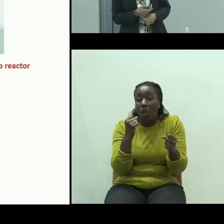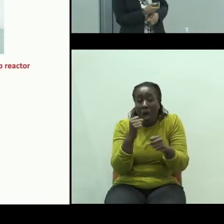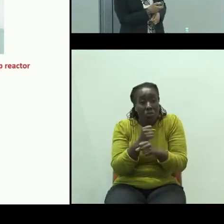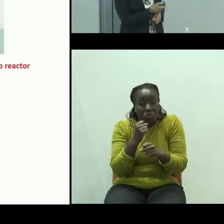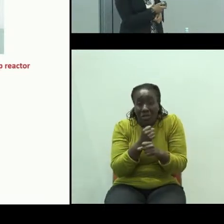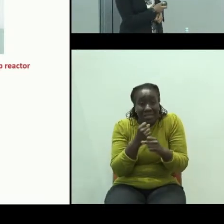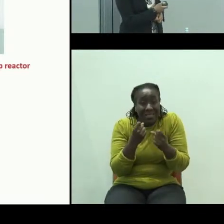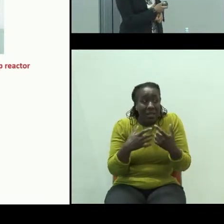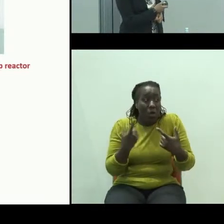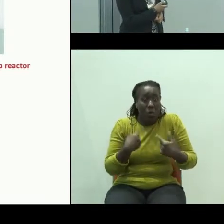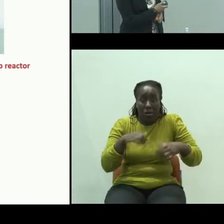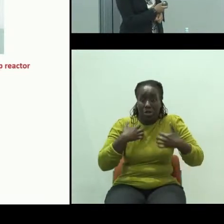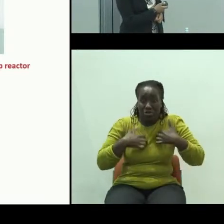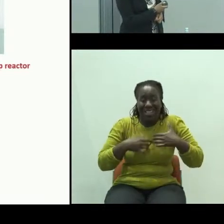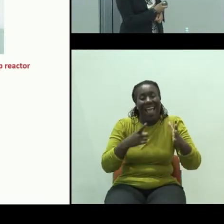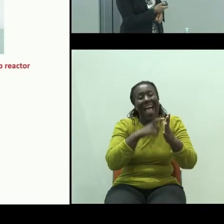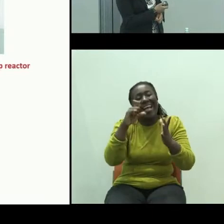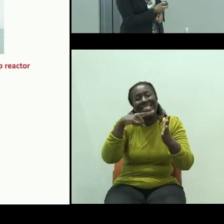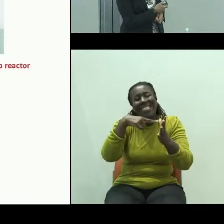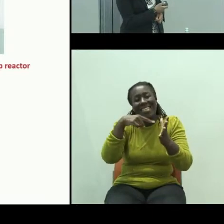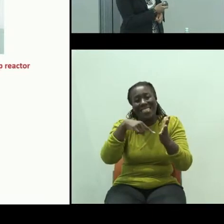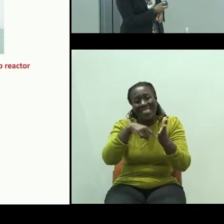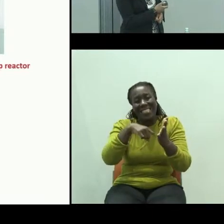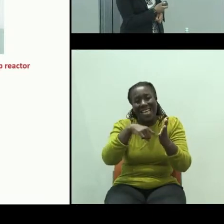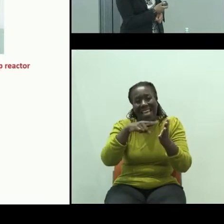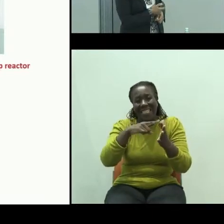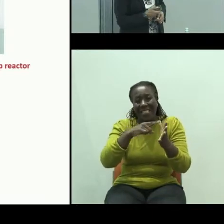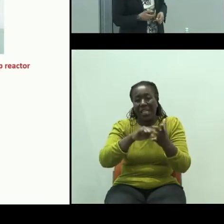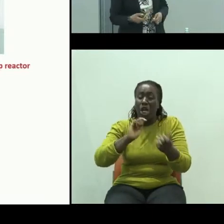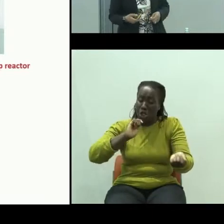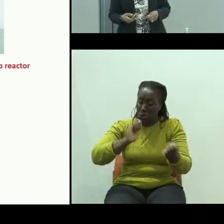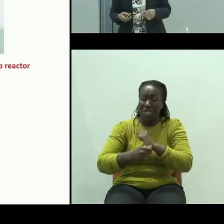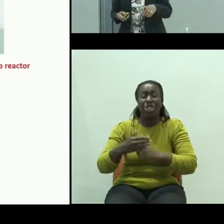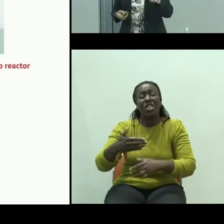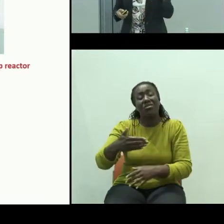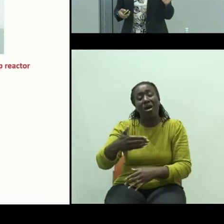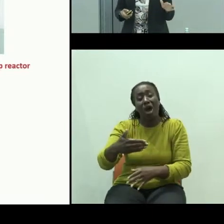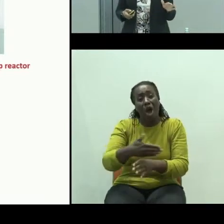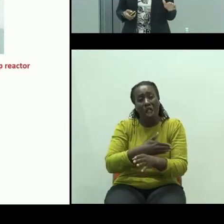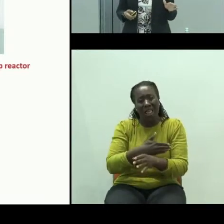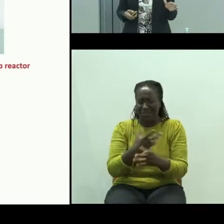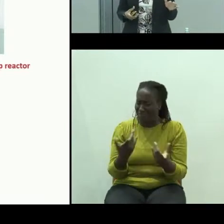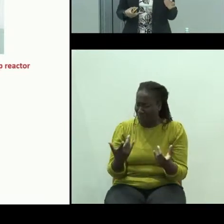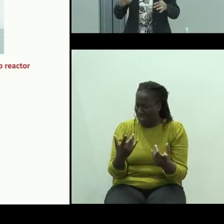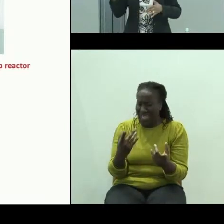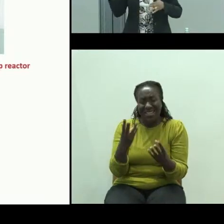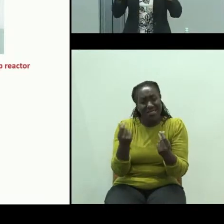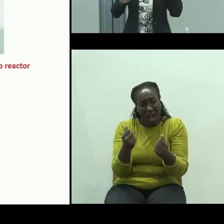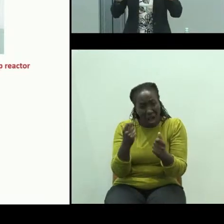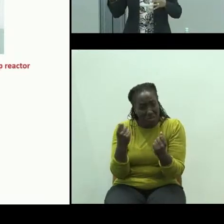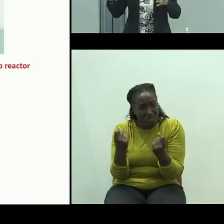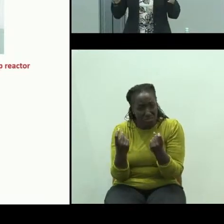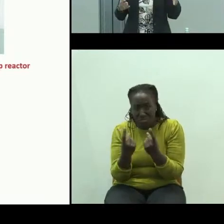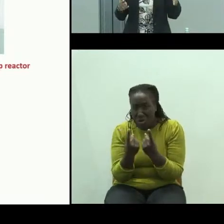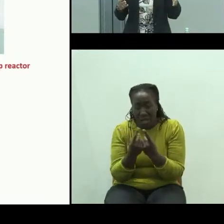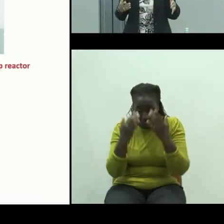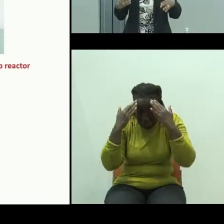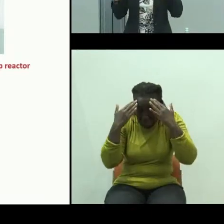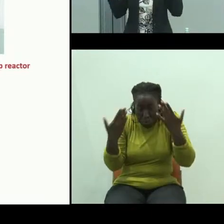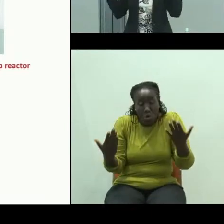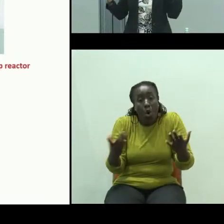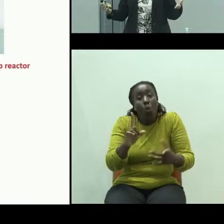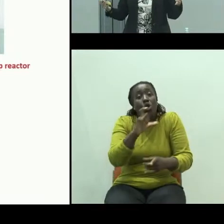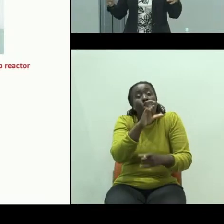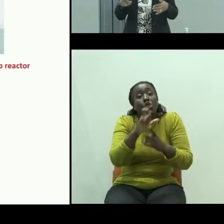only acetate. We have one that switches pretty early, in which case it makes some product, but it can't quite figure out what to do,